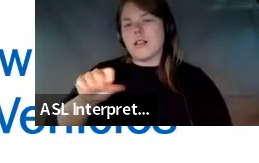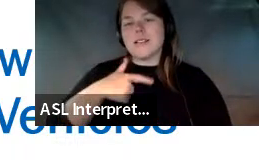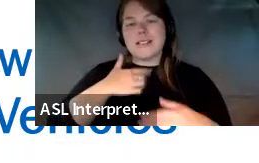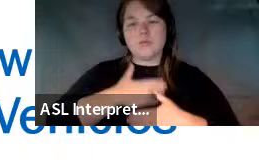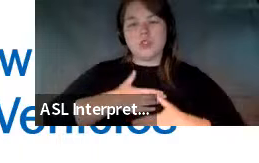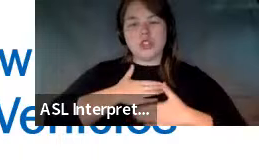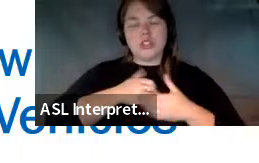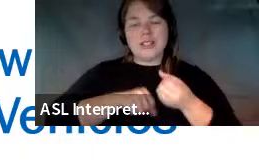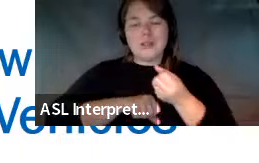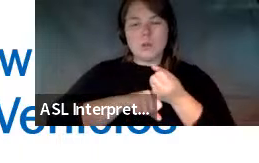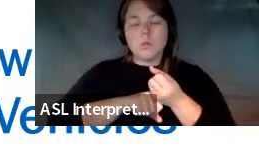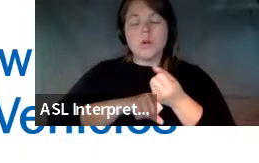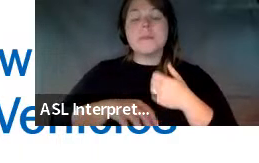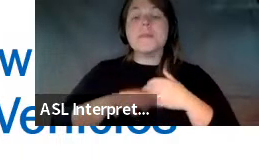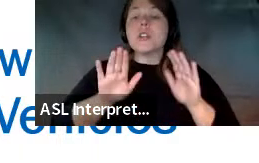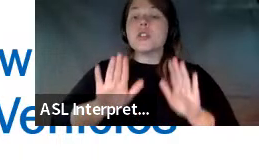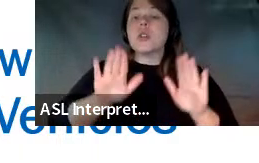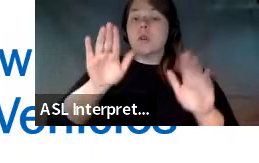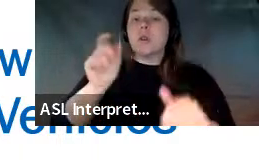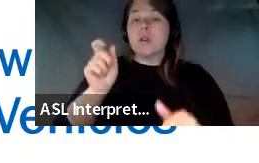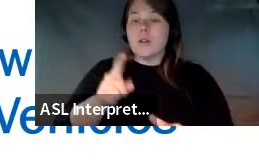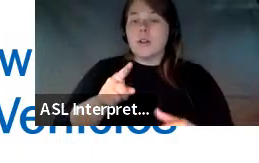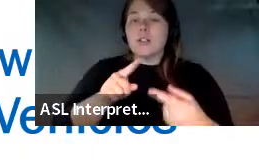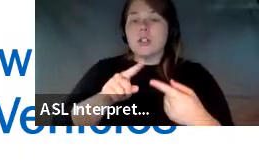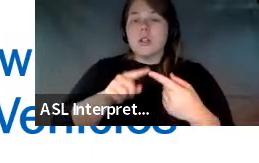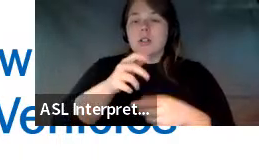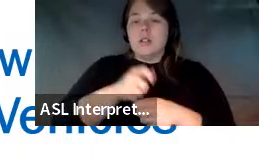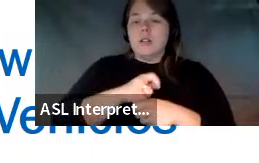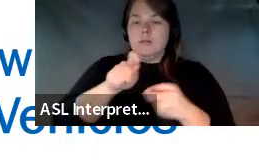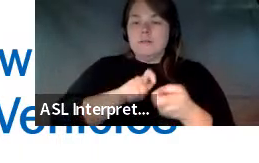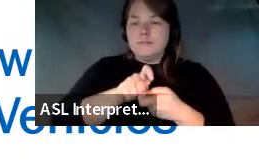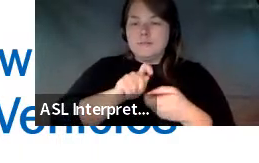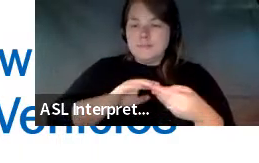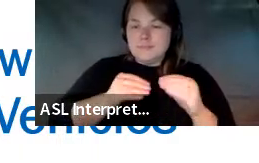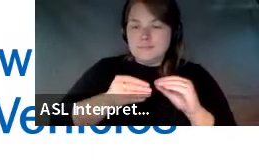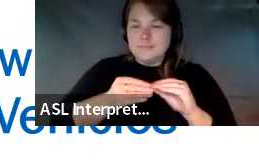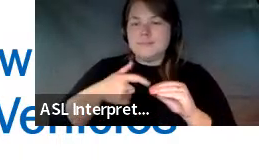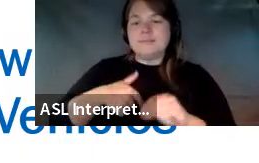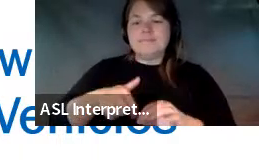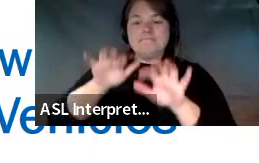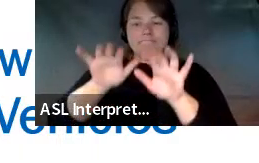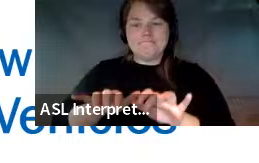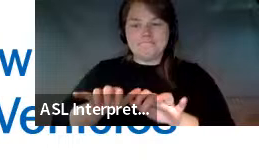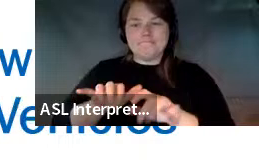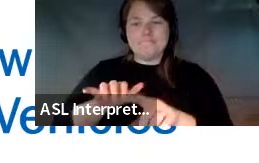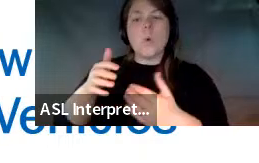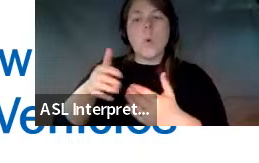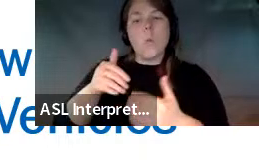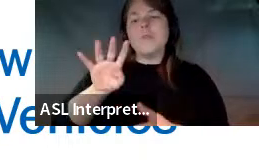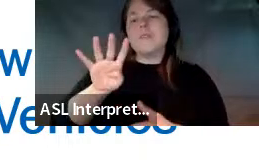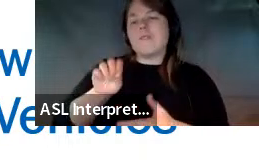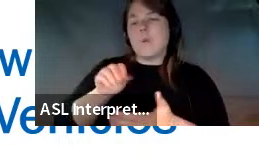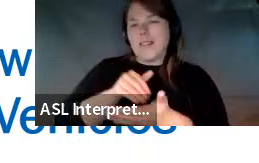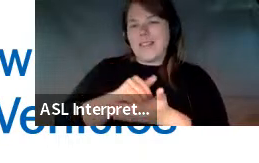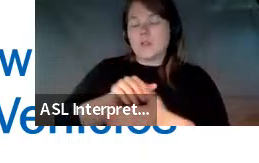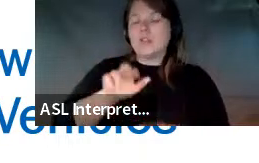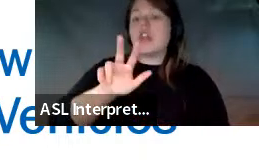There was a great question, and just to get the exact number, I put it in the chat. There's almost 40,000. There's